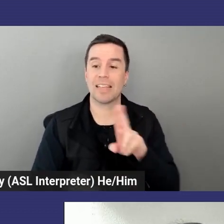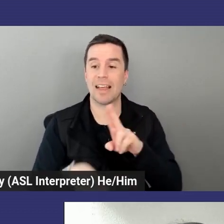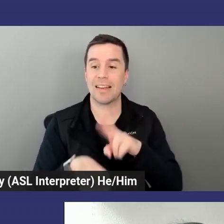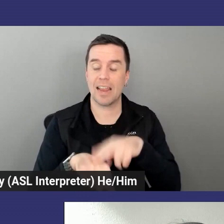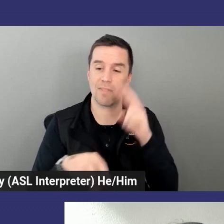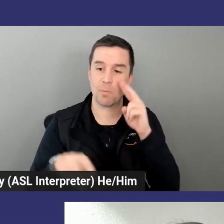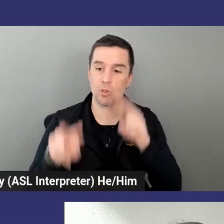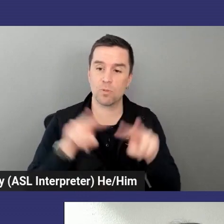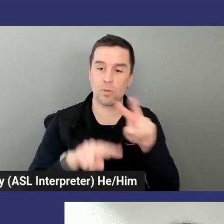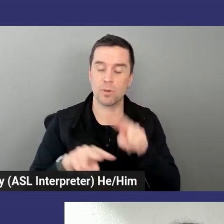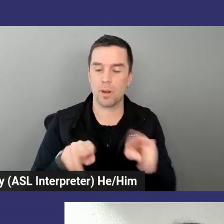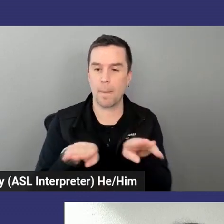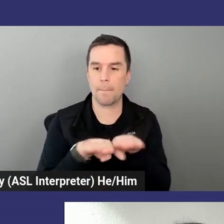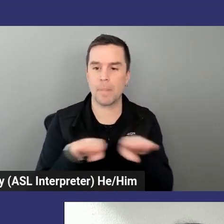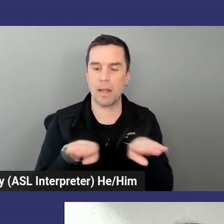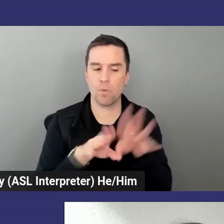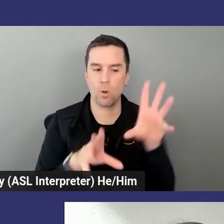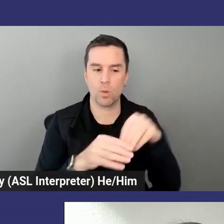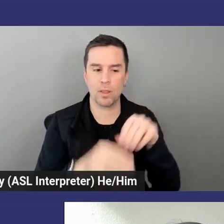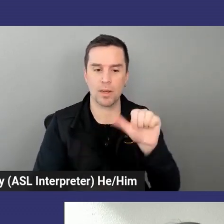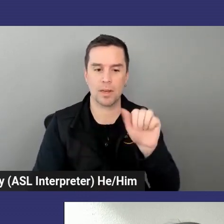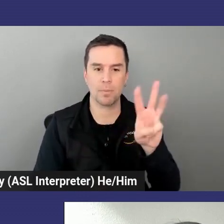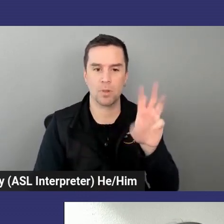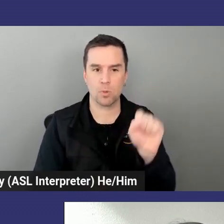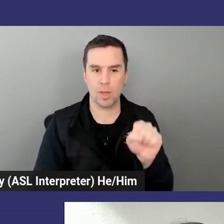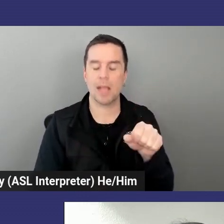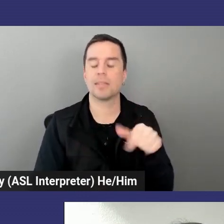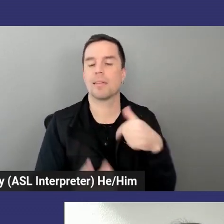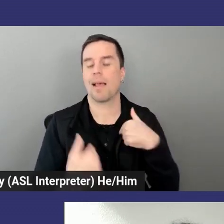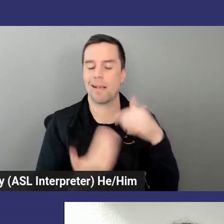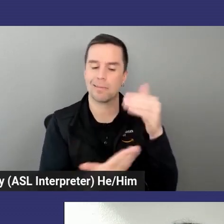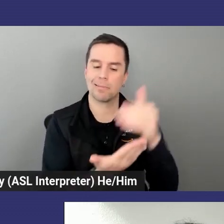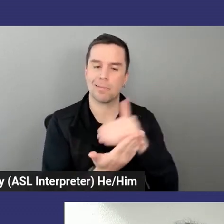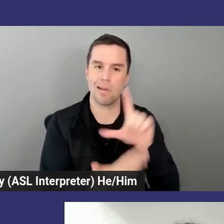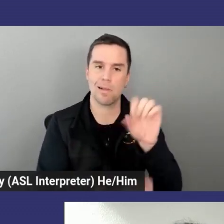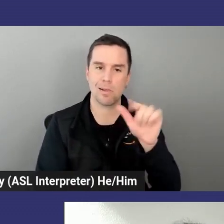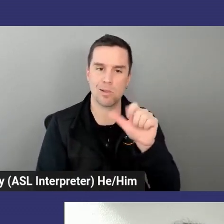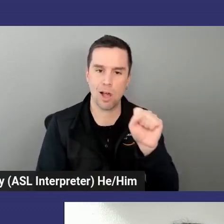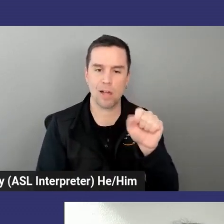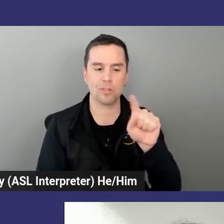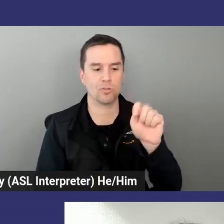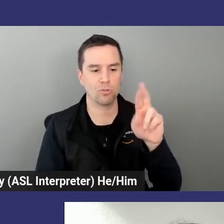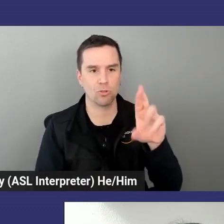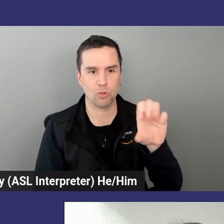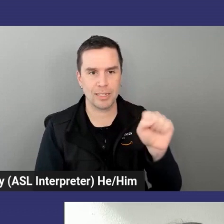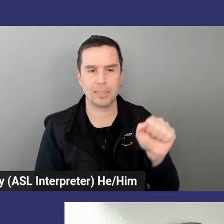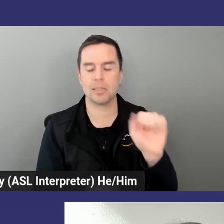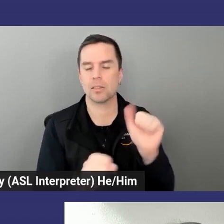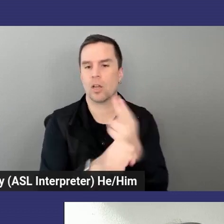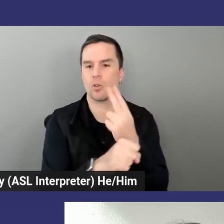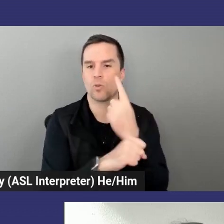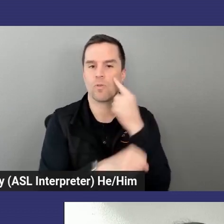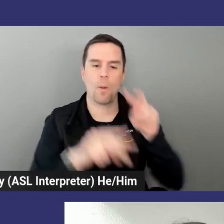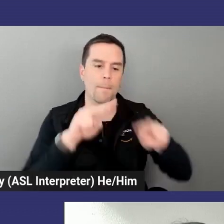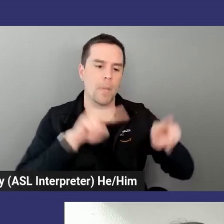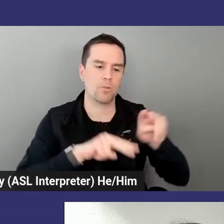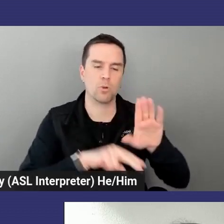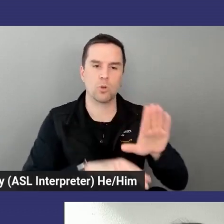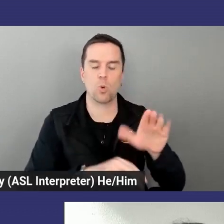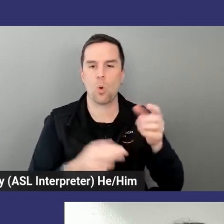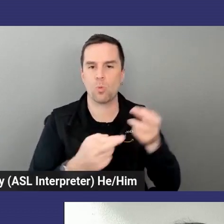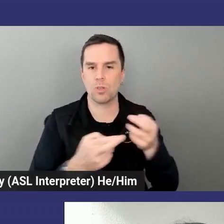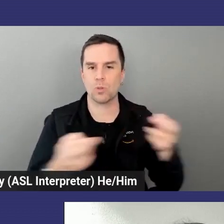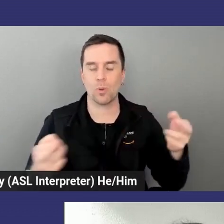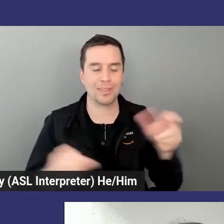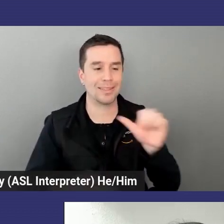platform in AWS with the primitives of logs, metrics, and traces that you can use to monitor your resources and application in AWS.